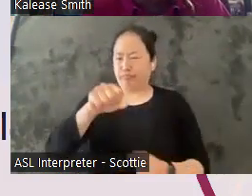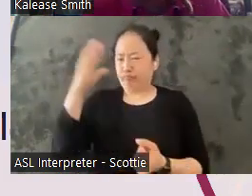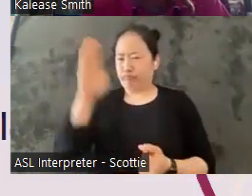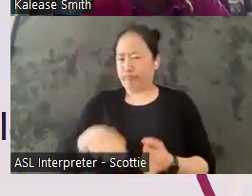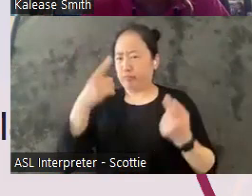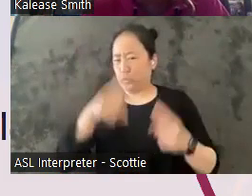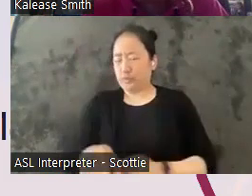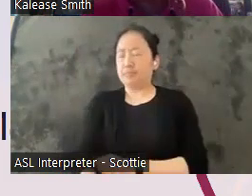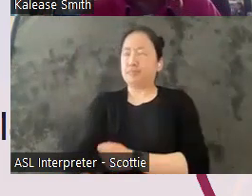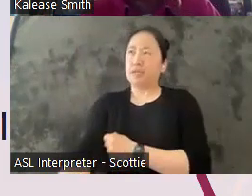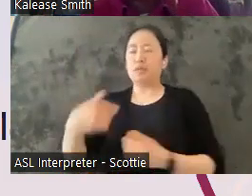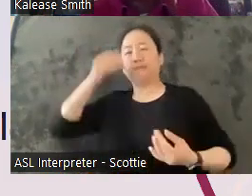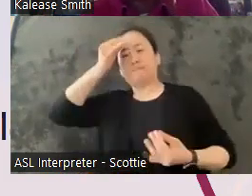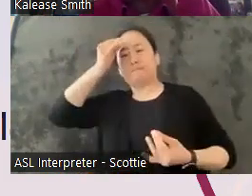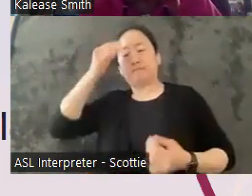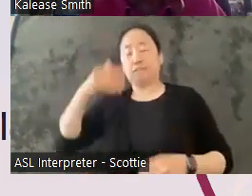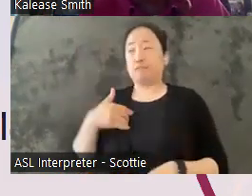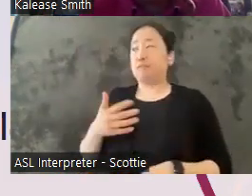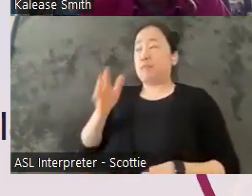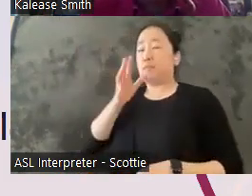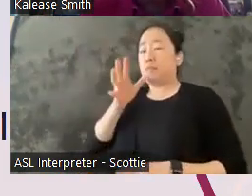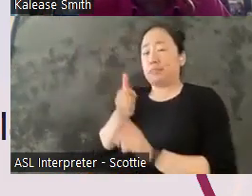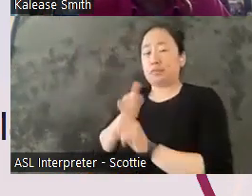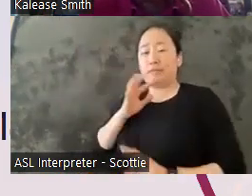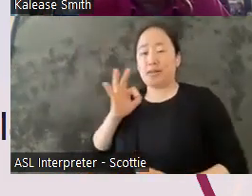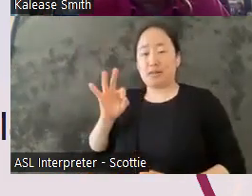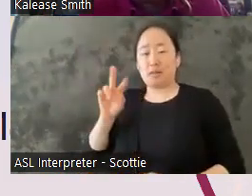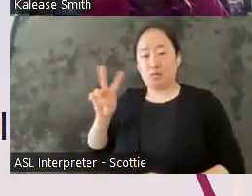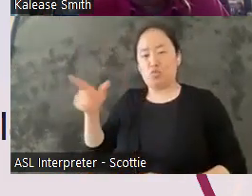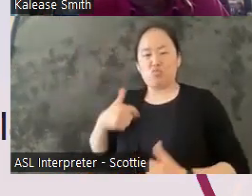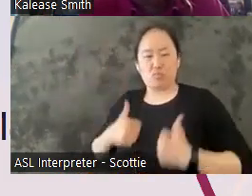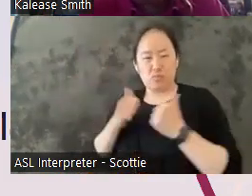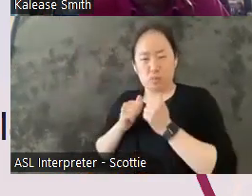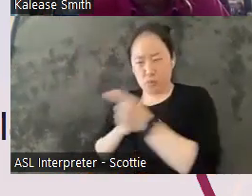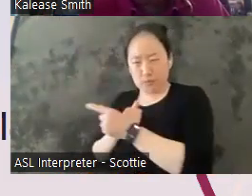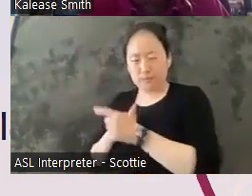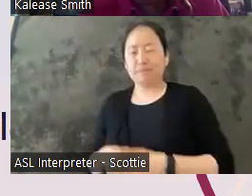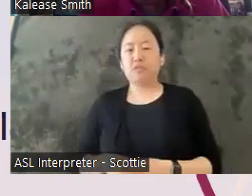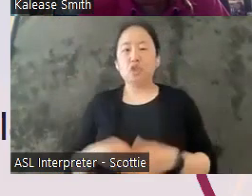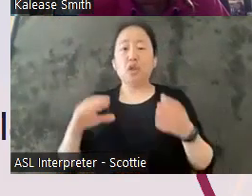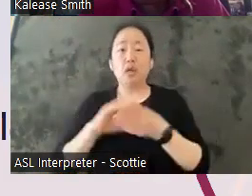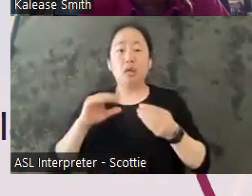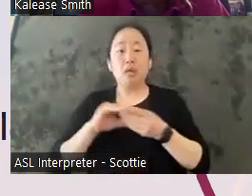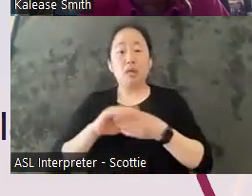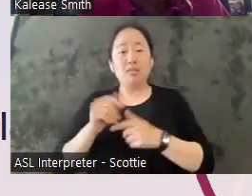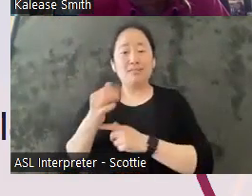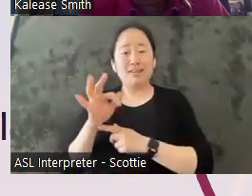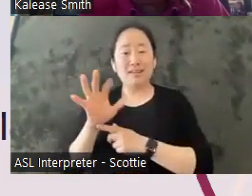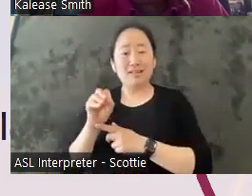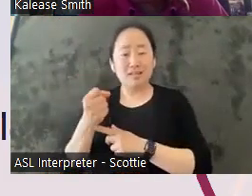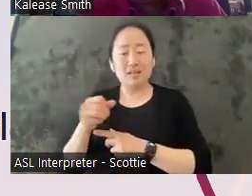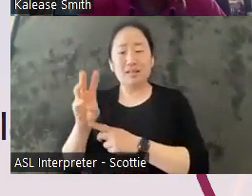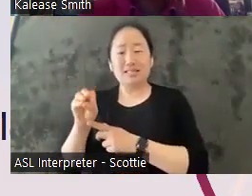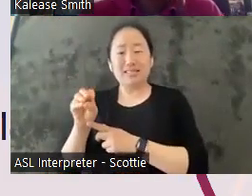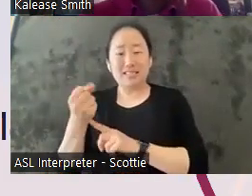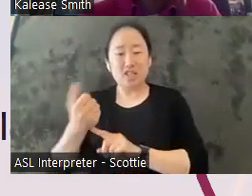live with my mom, who's 92 years old, and she talks to me about stuff that happened in the 50s and 60s. And I'm like, well, why would